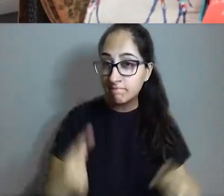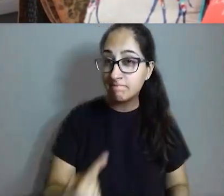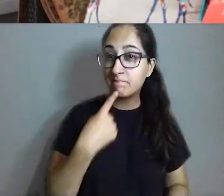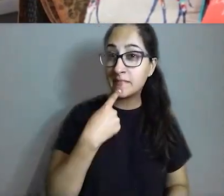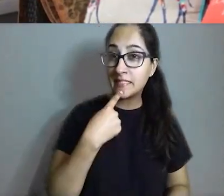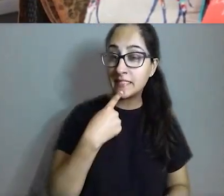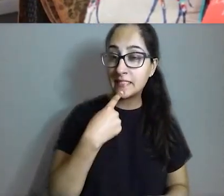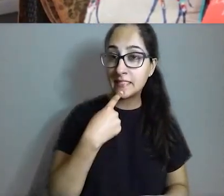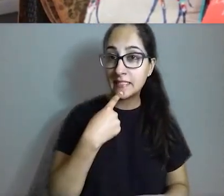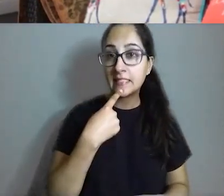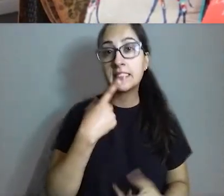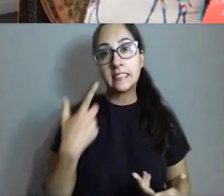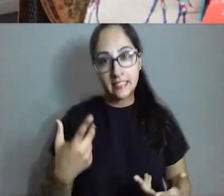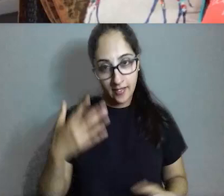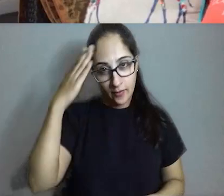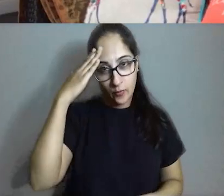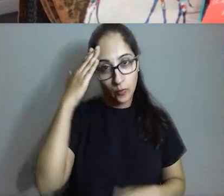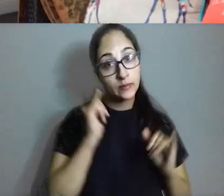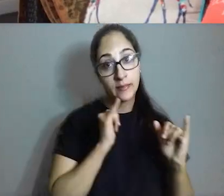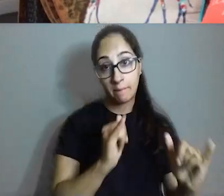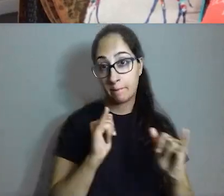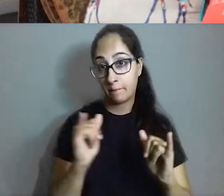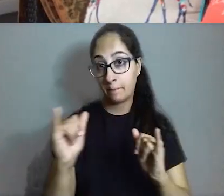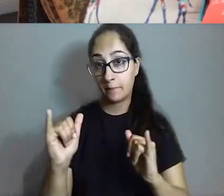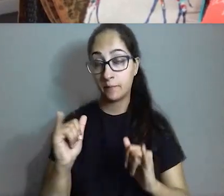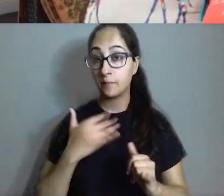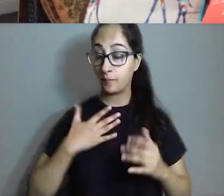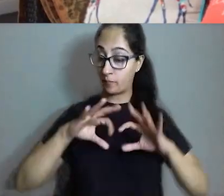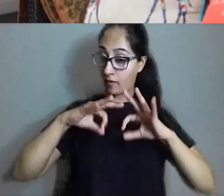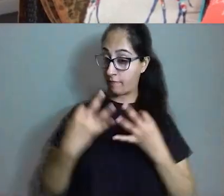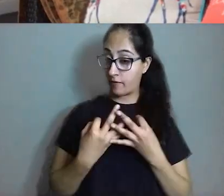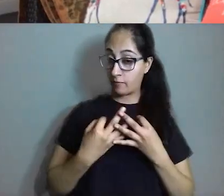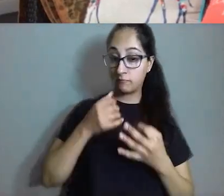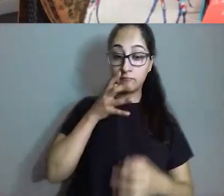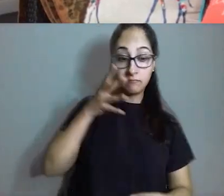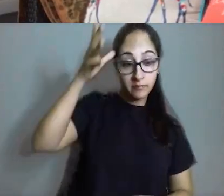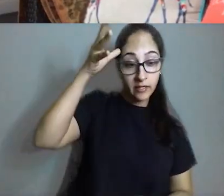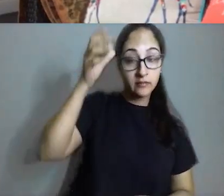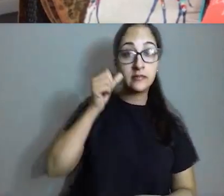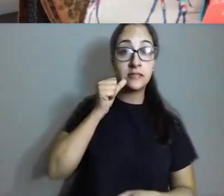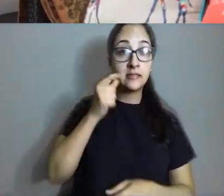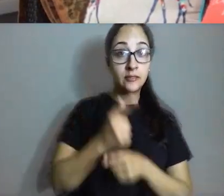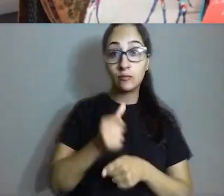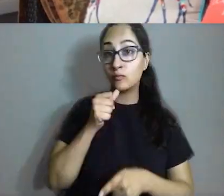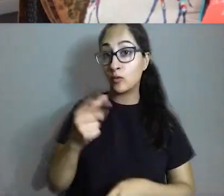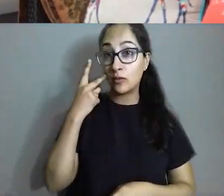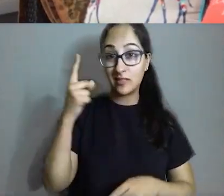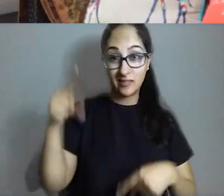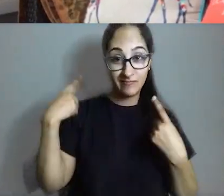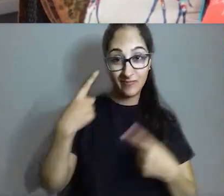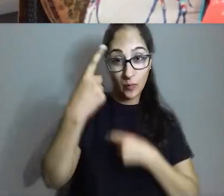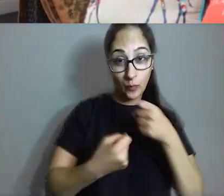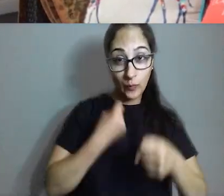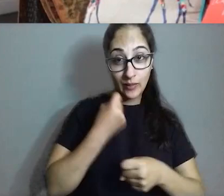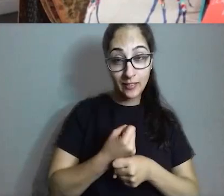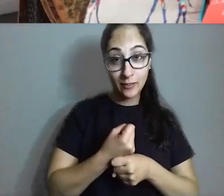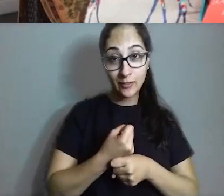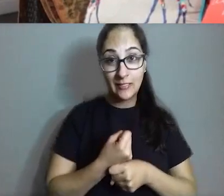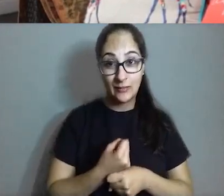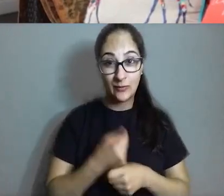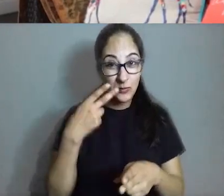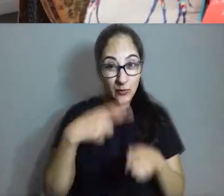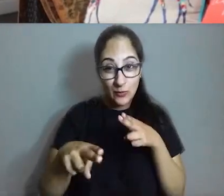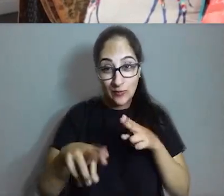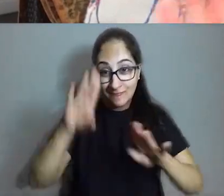those hugs and one-on-one time that we might have taken for granted before. I, for one, have been away from my parents and sister for more